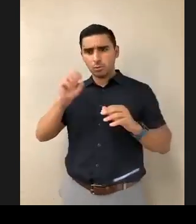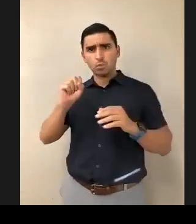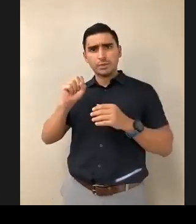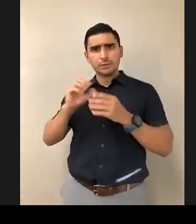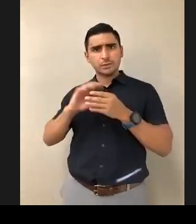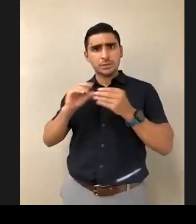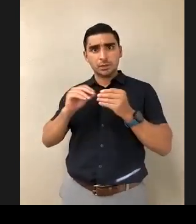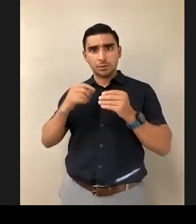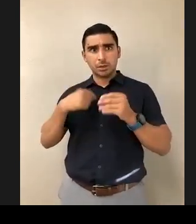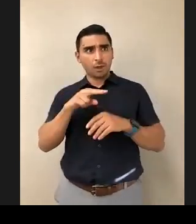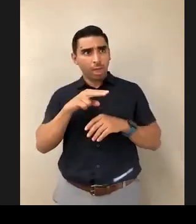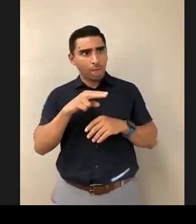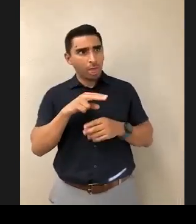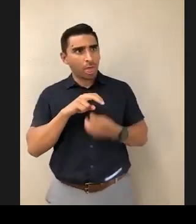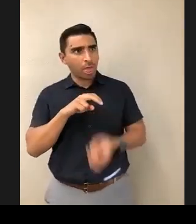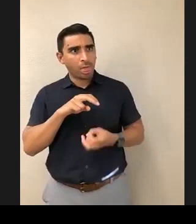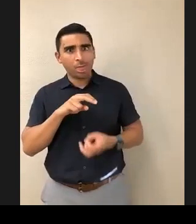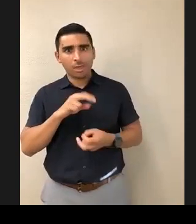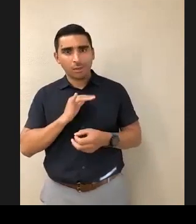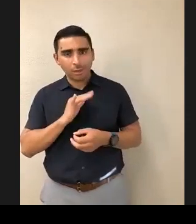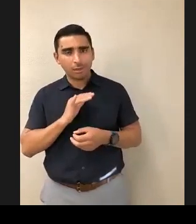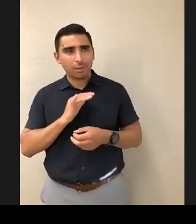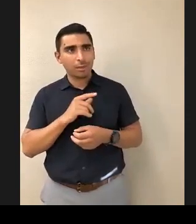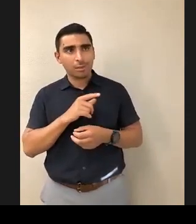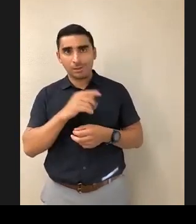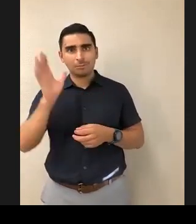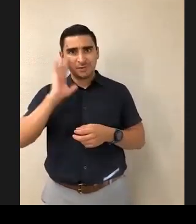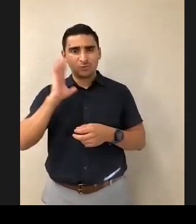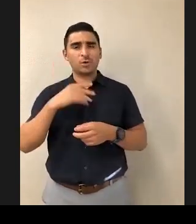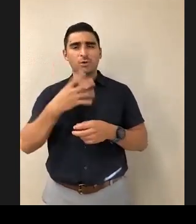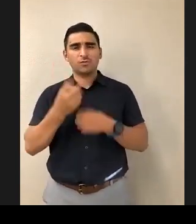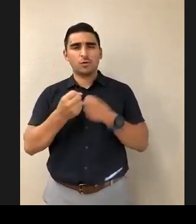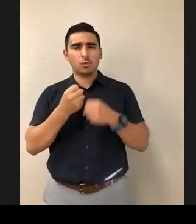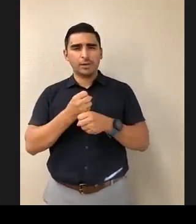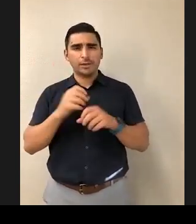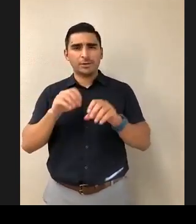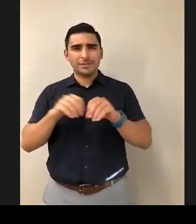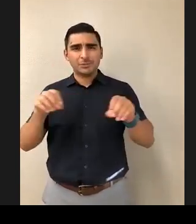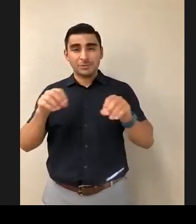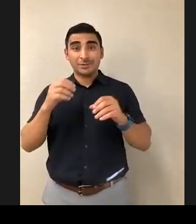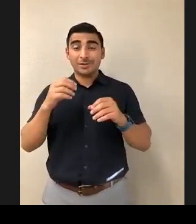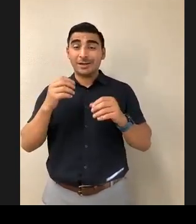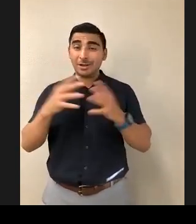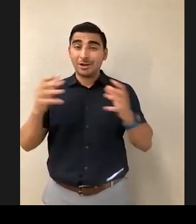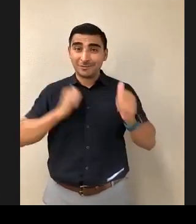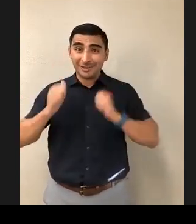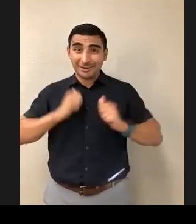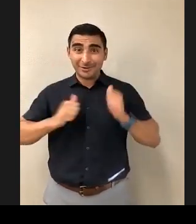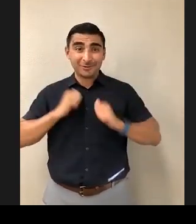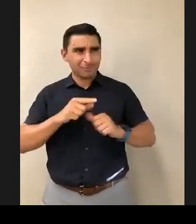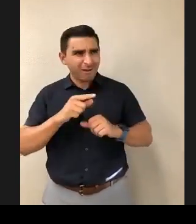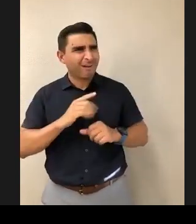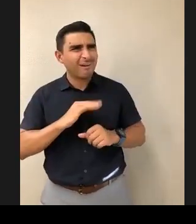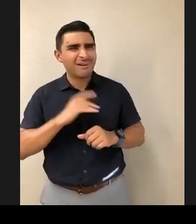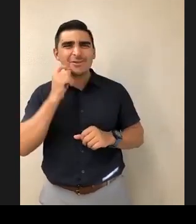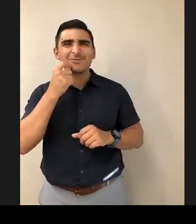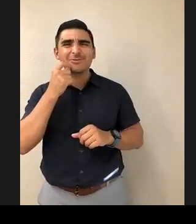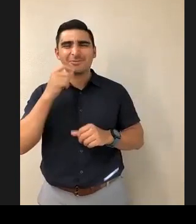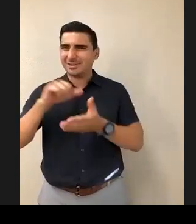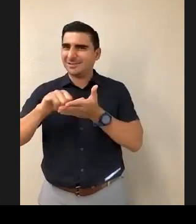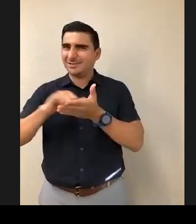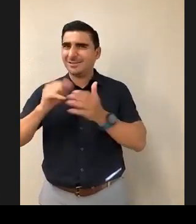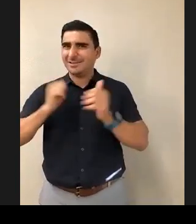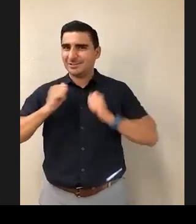to me. And I was a undergrad and did a lot of theater. So this is like, oh, this is exciting. But we also have something